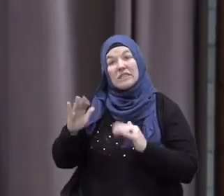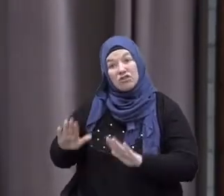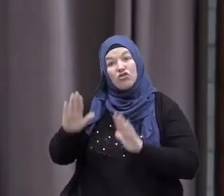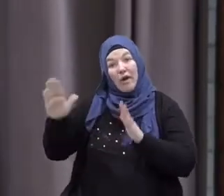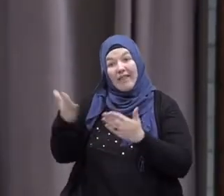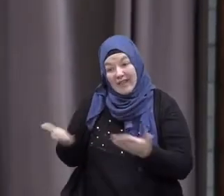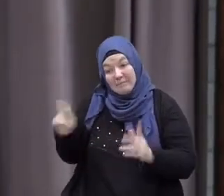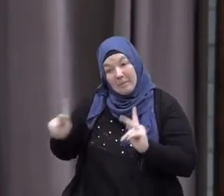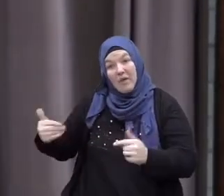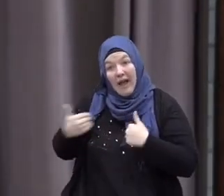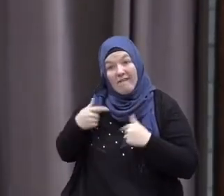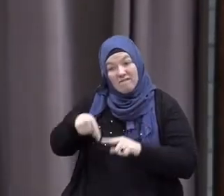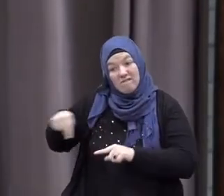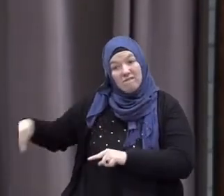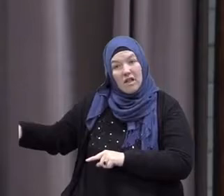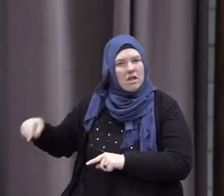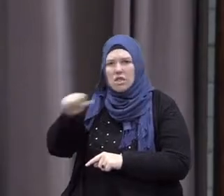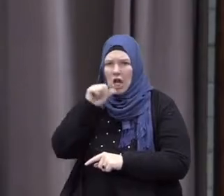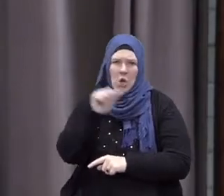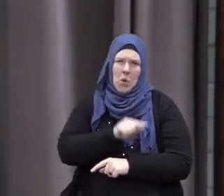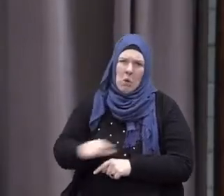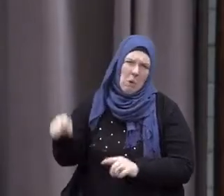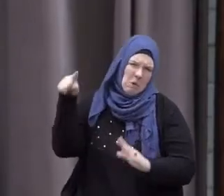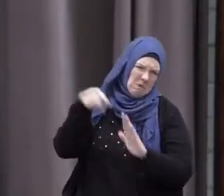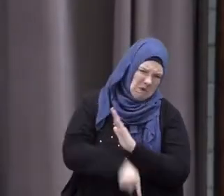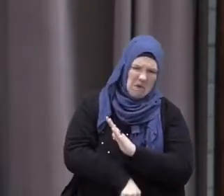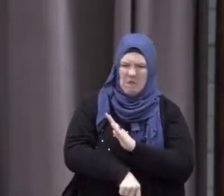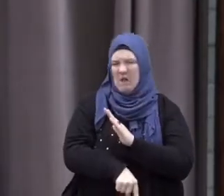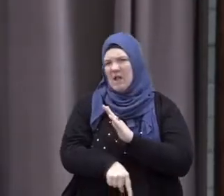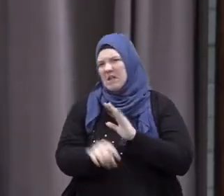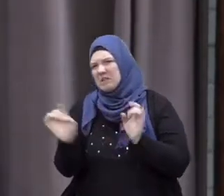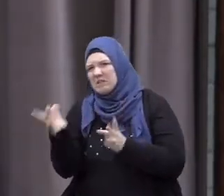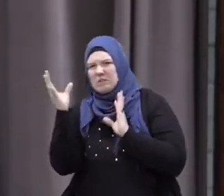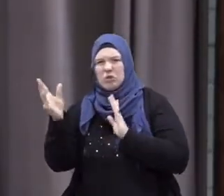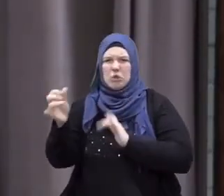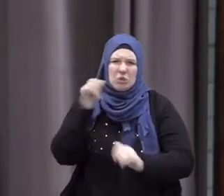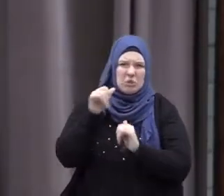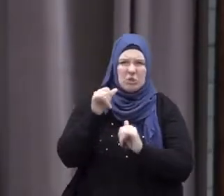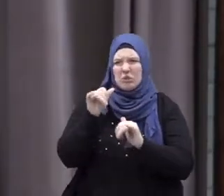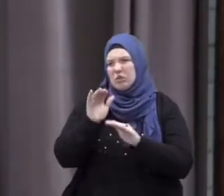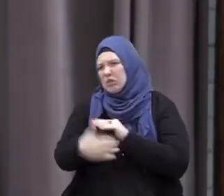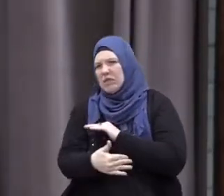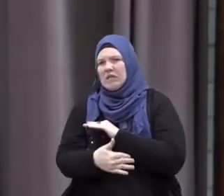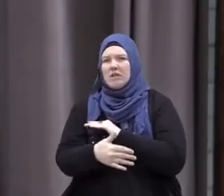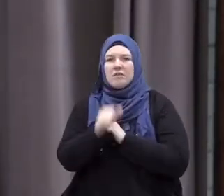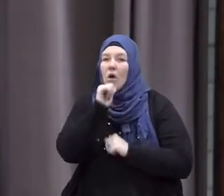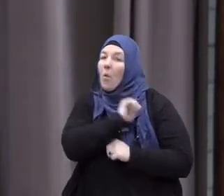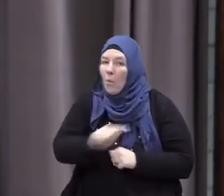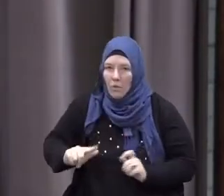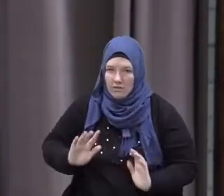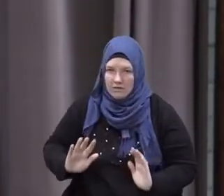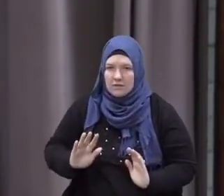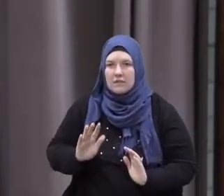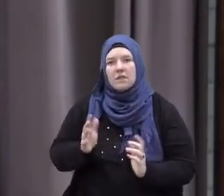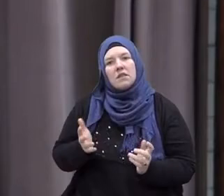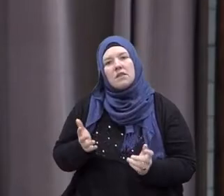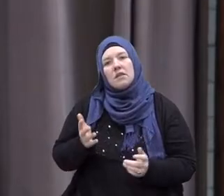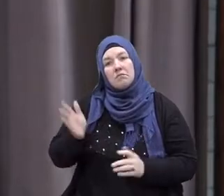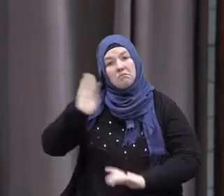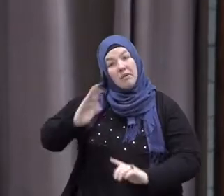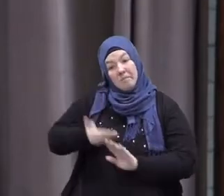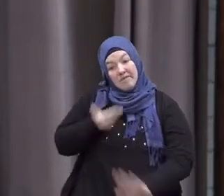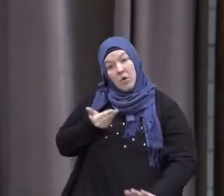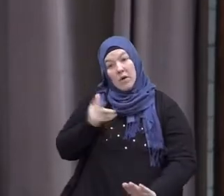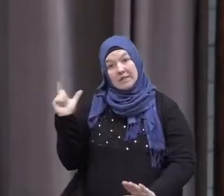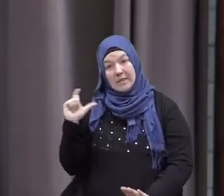people had. It was not all killing and, you know, adultery and all of that. It was